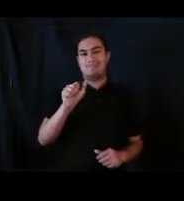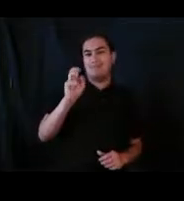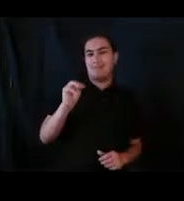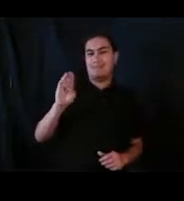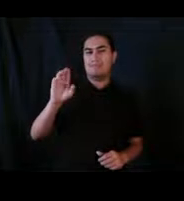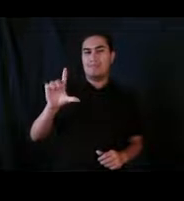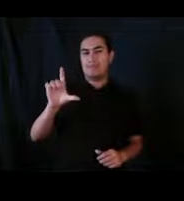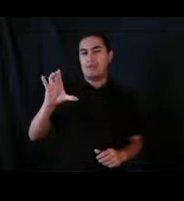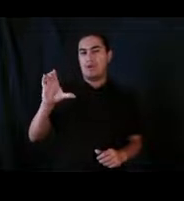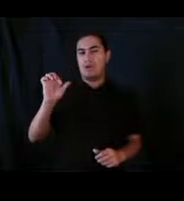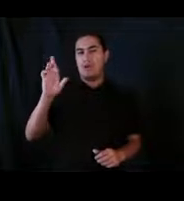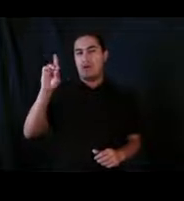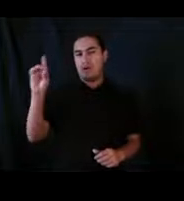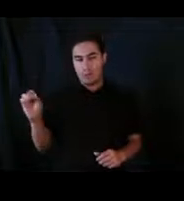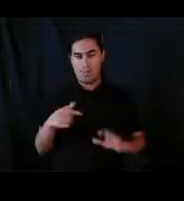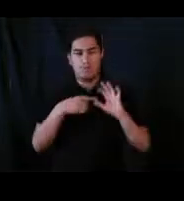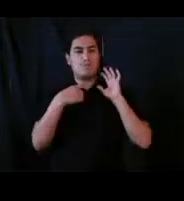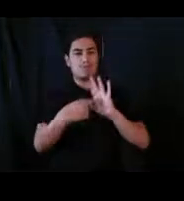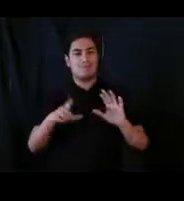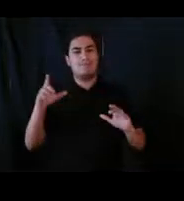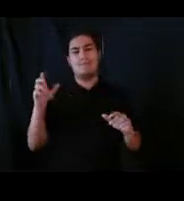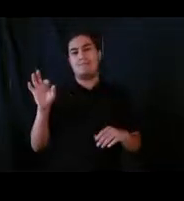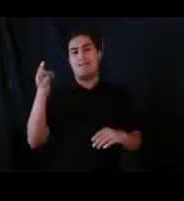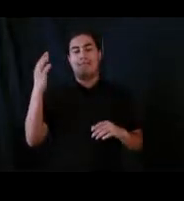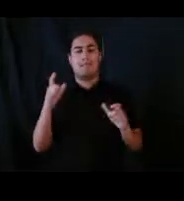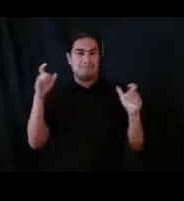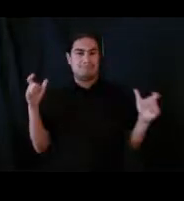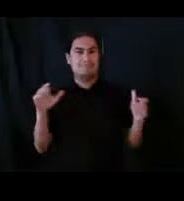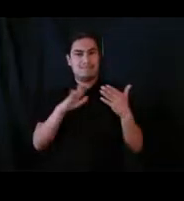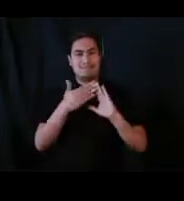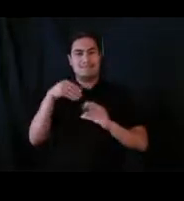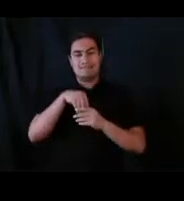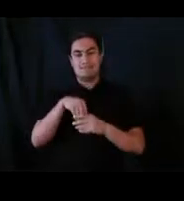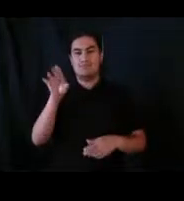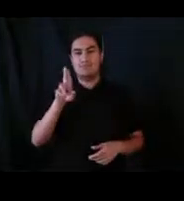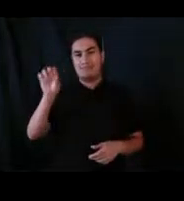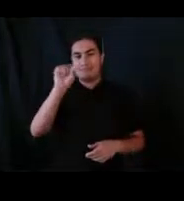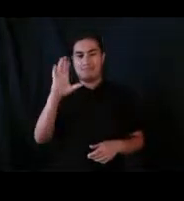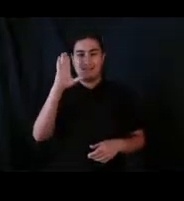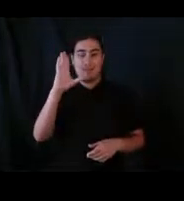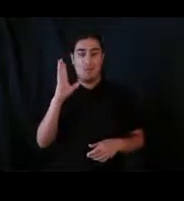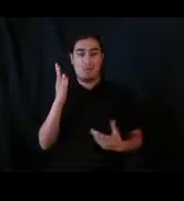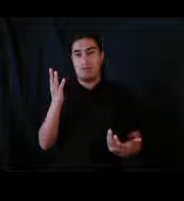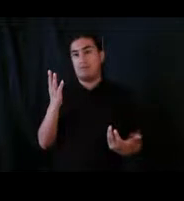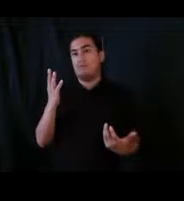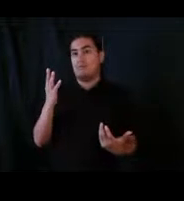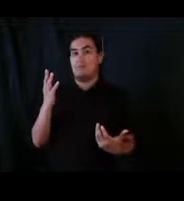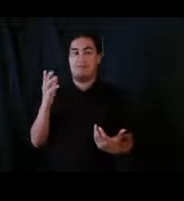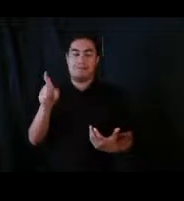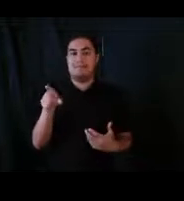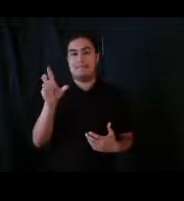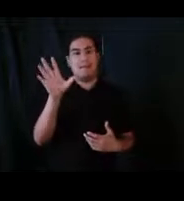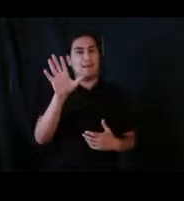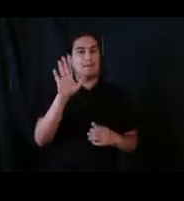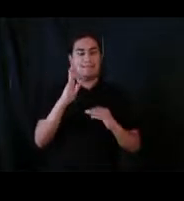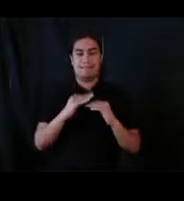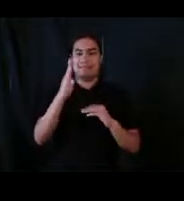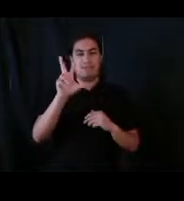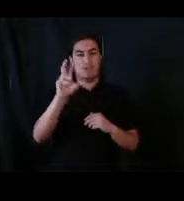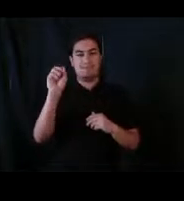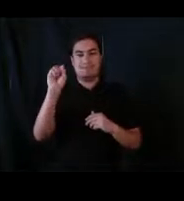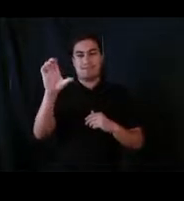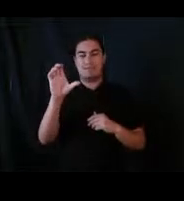representing the 10th largest city in the united states and i would be remiss in my duties if it did not take 30 seconds to also give